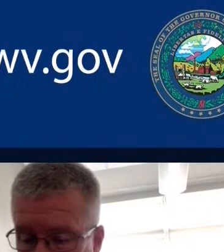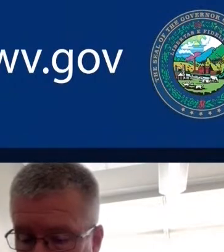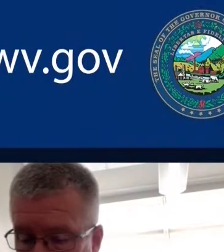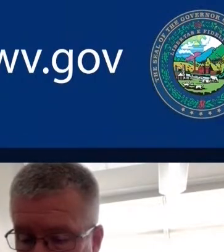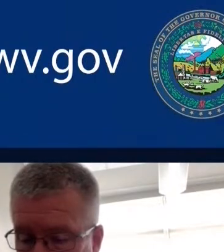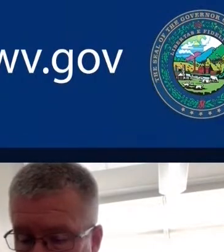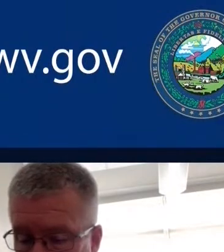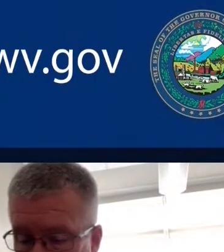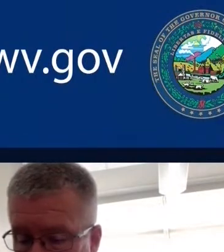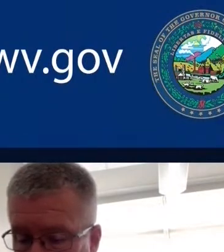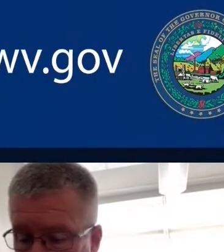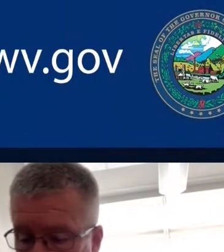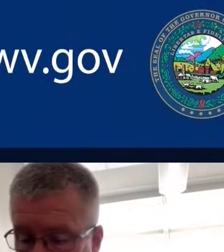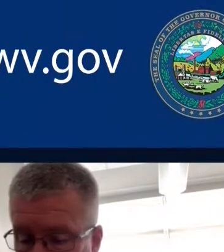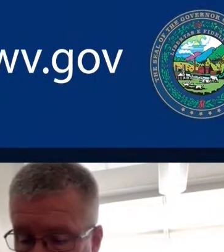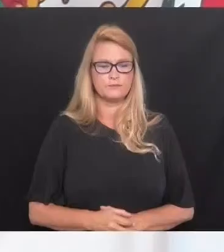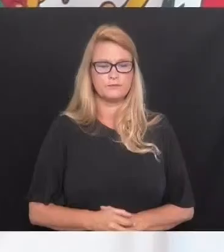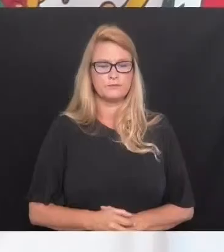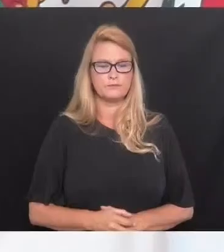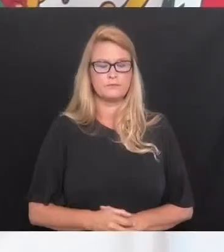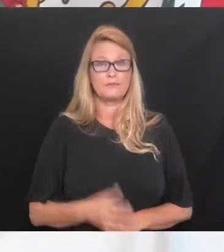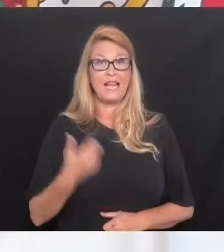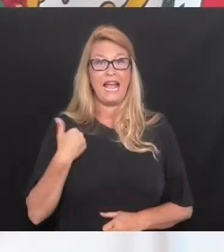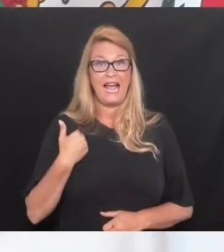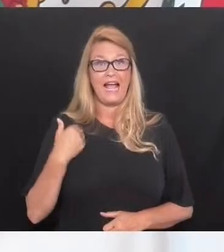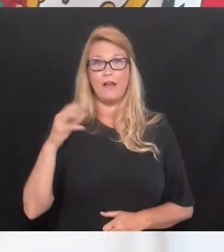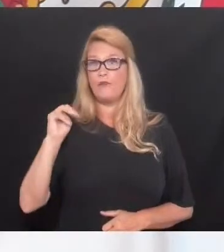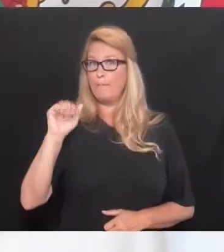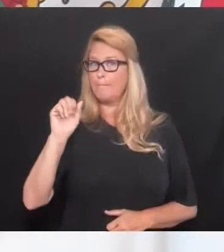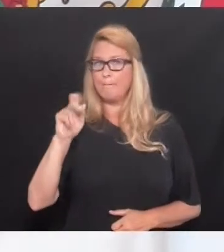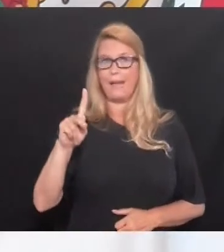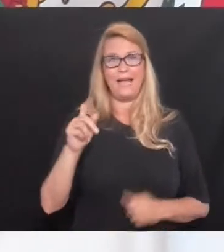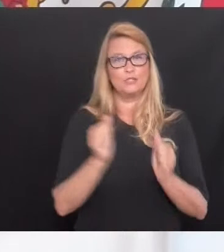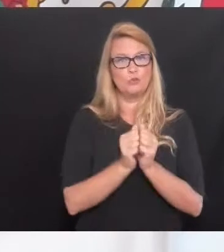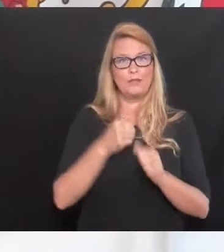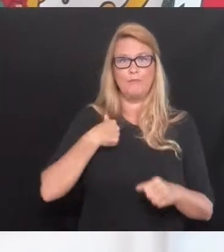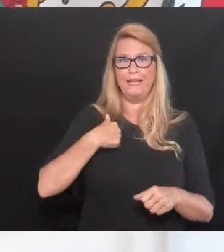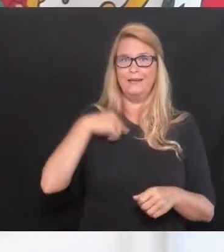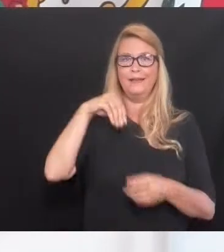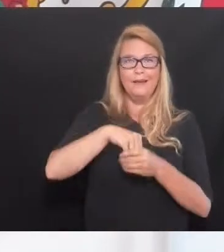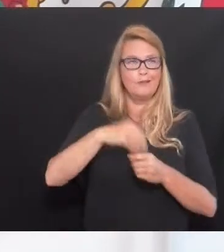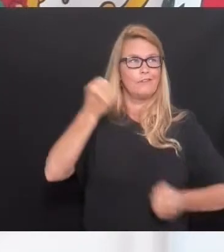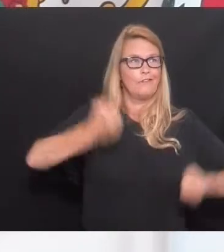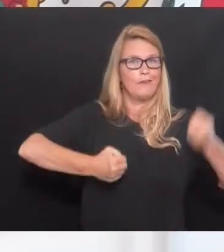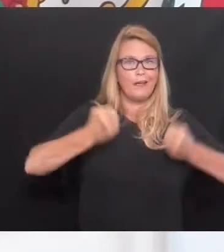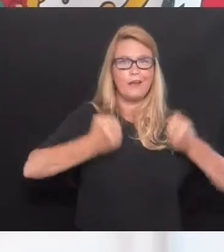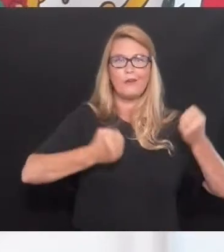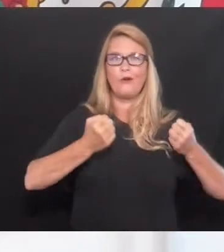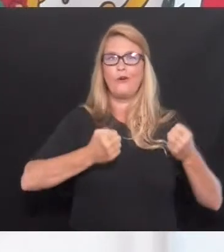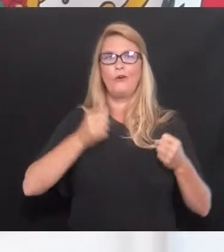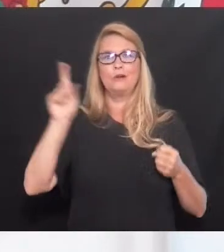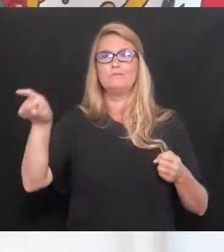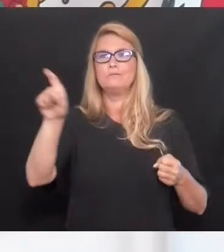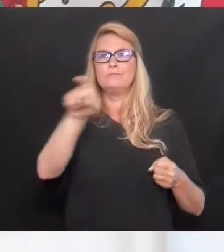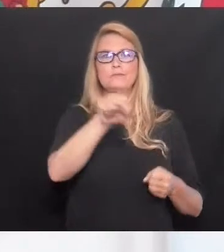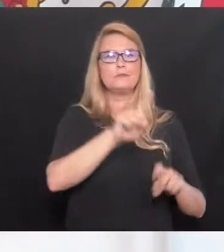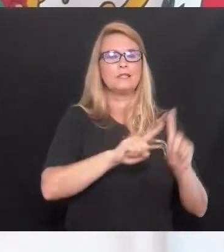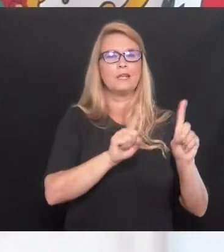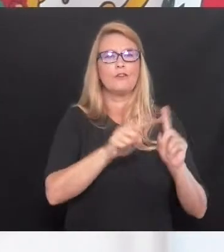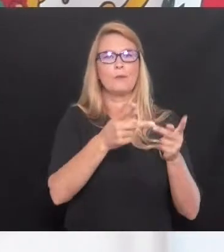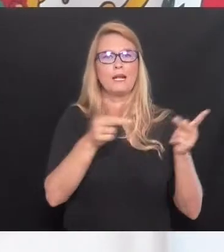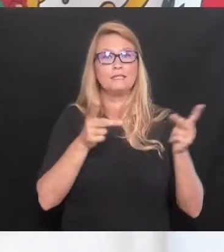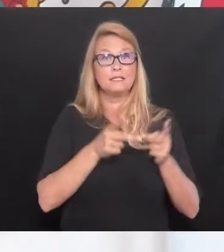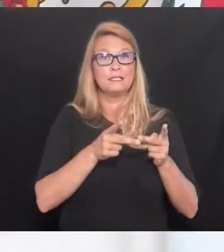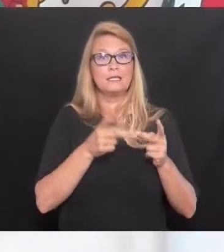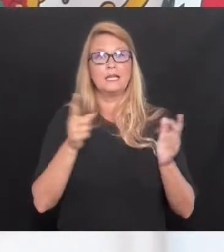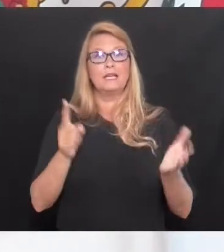Paul, I've got masks with me all the time in my vehicle. There's from time to time that